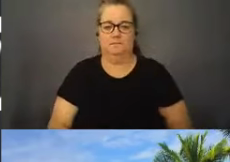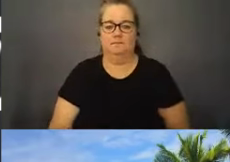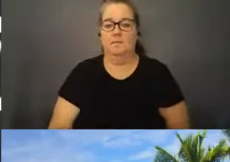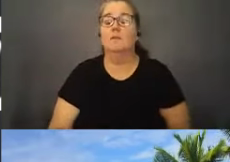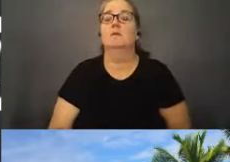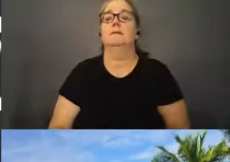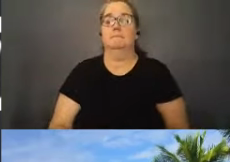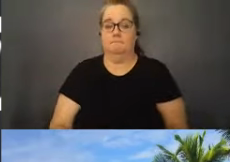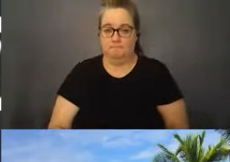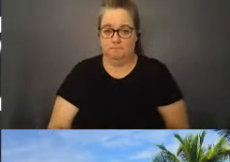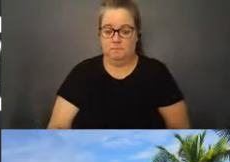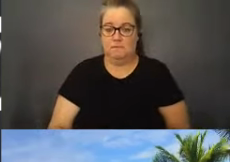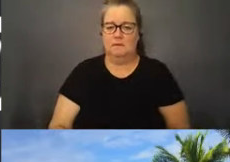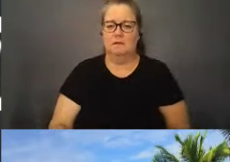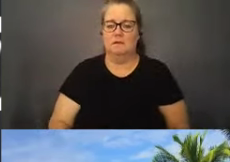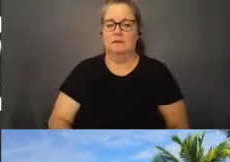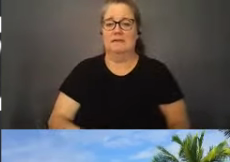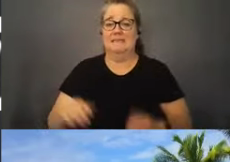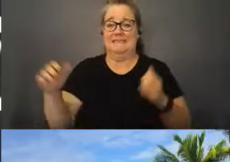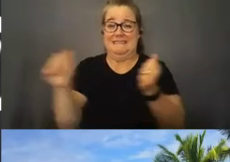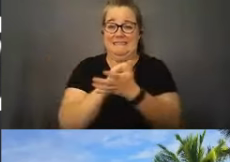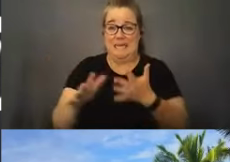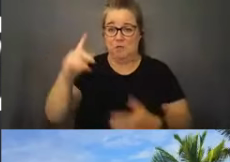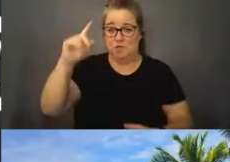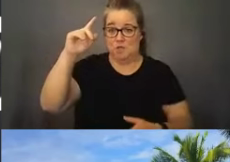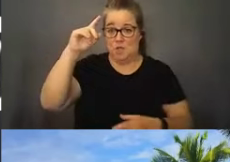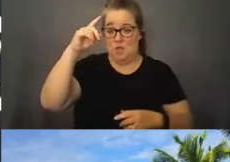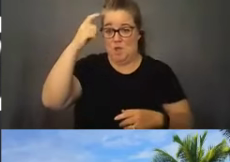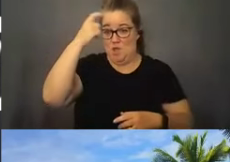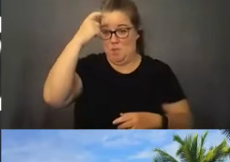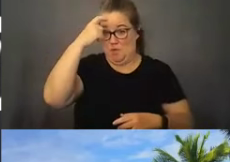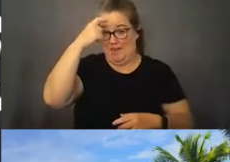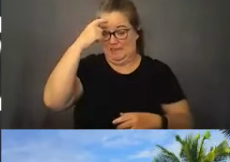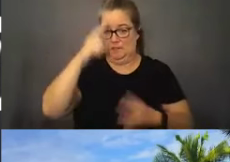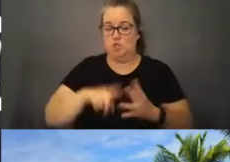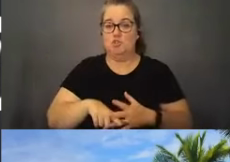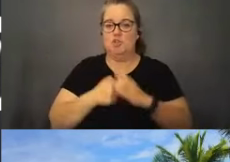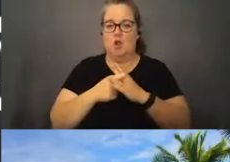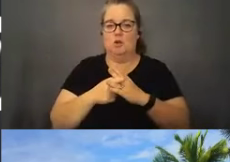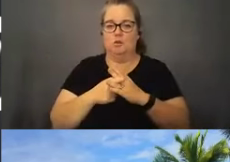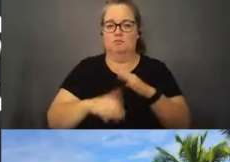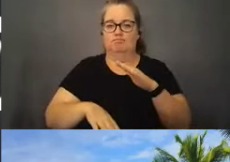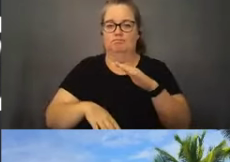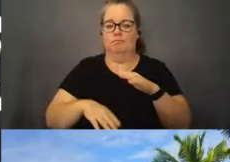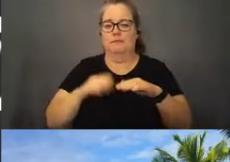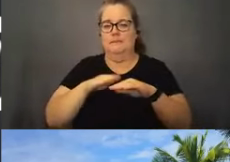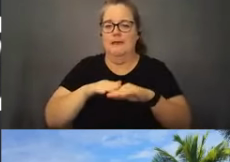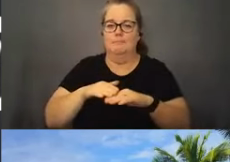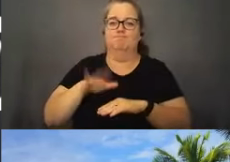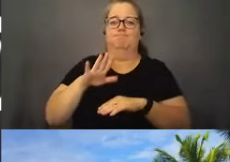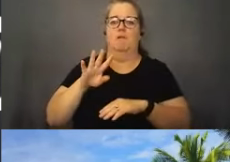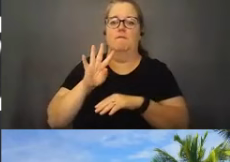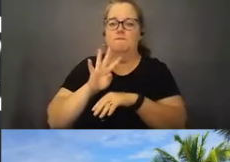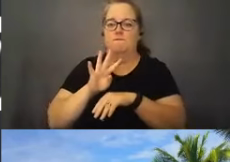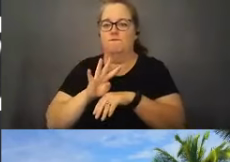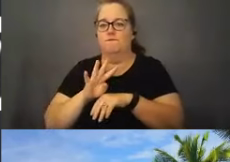So brain damage does start in 4 to 6 minutes. So that's why we want to